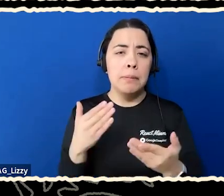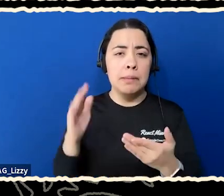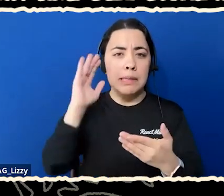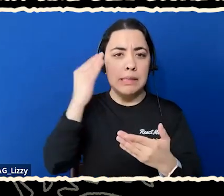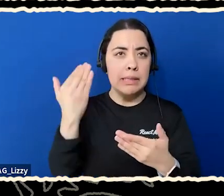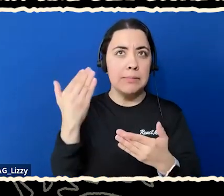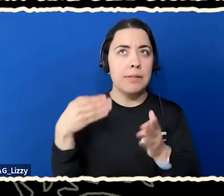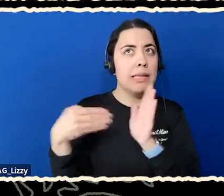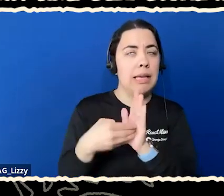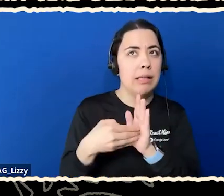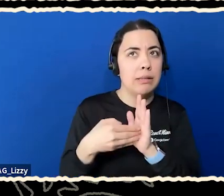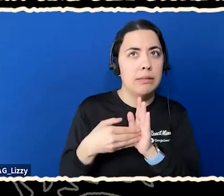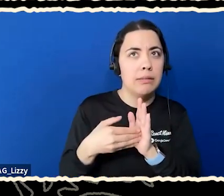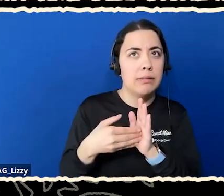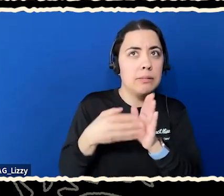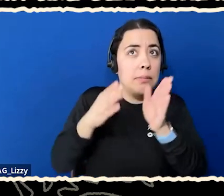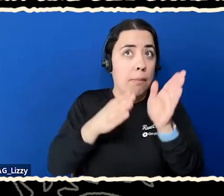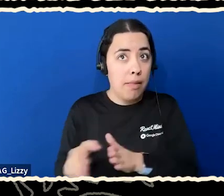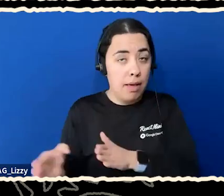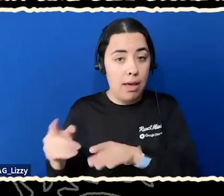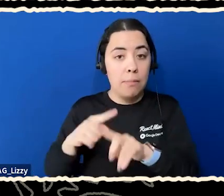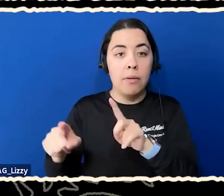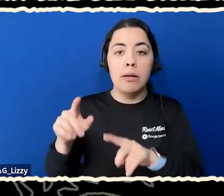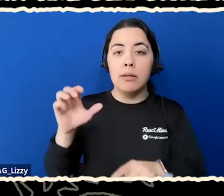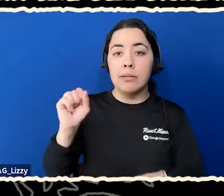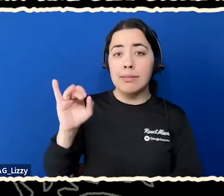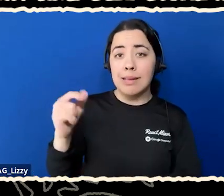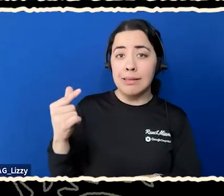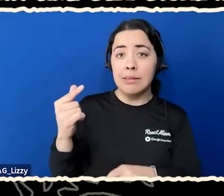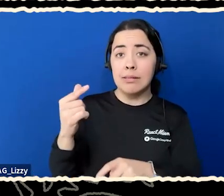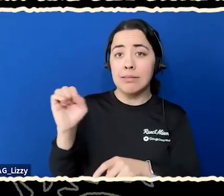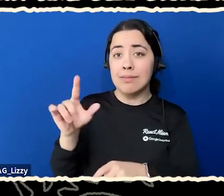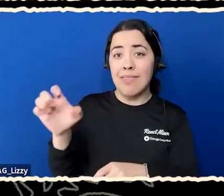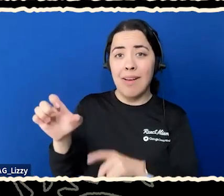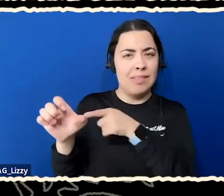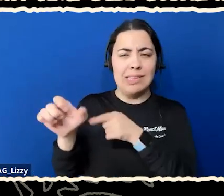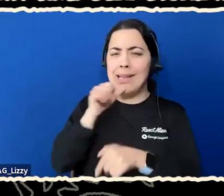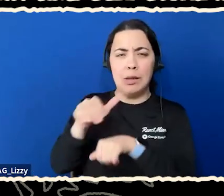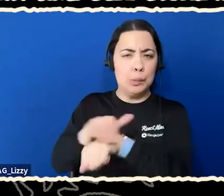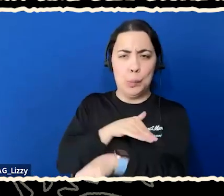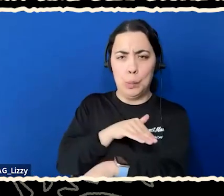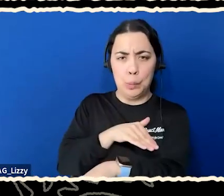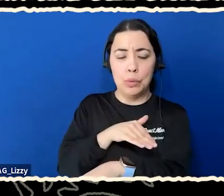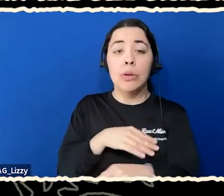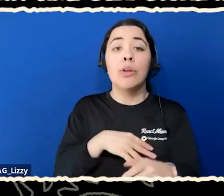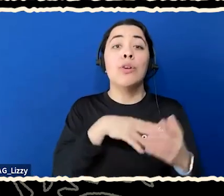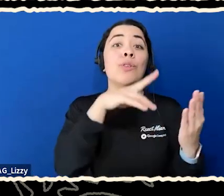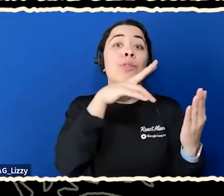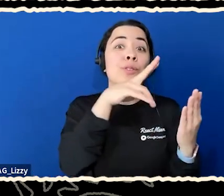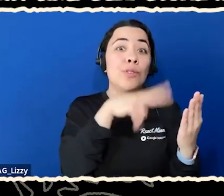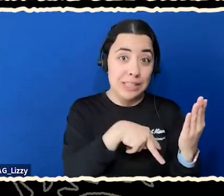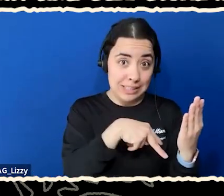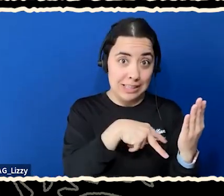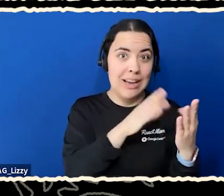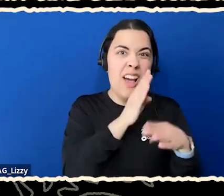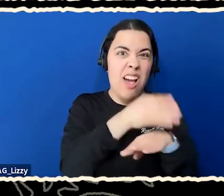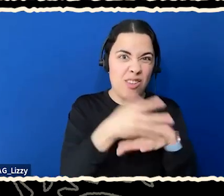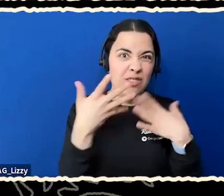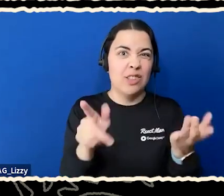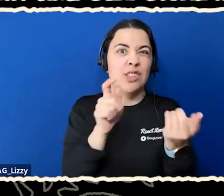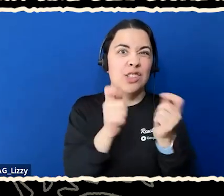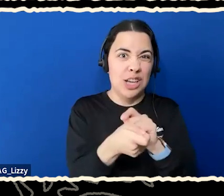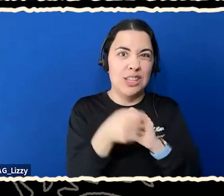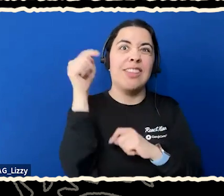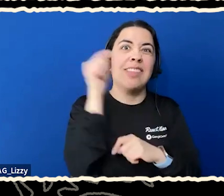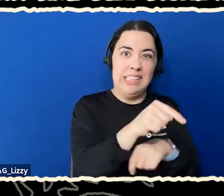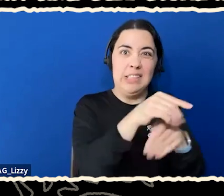but setting the style is not the slow part. Reading it after you change it is the